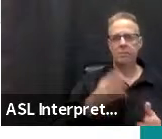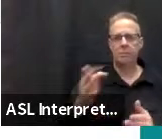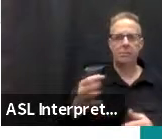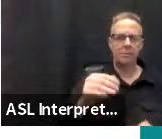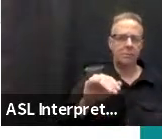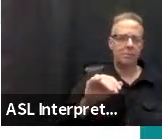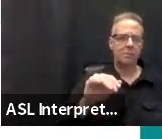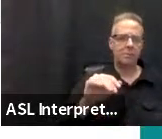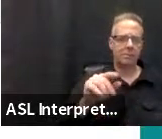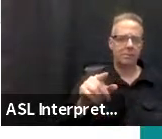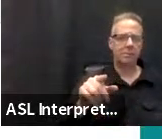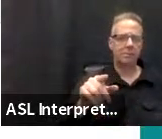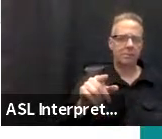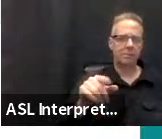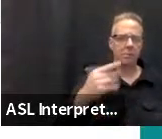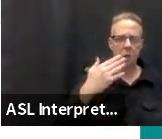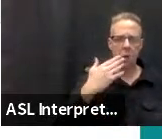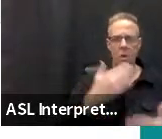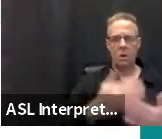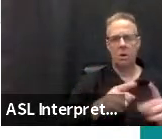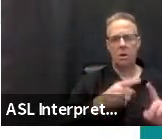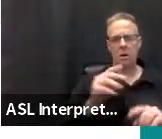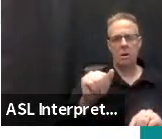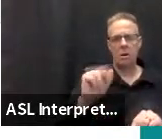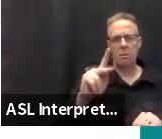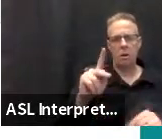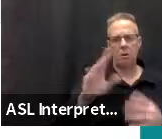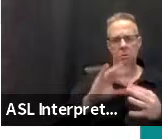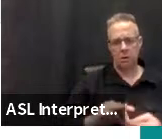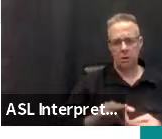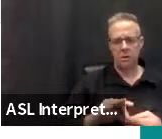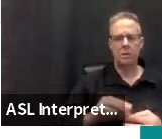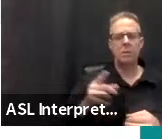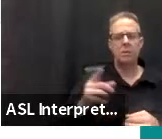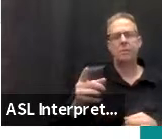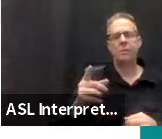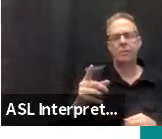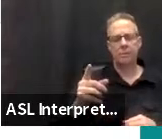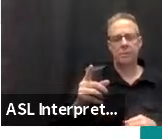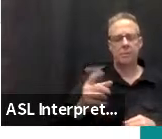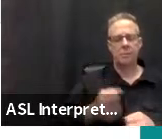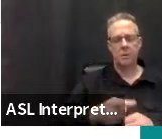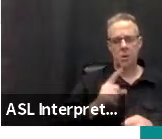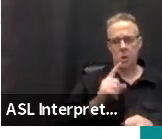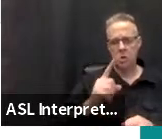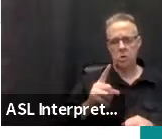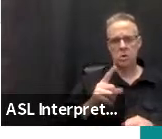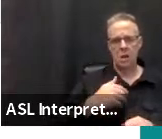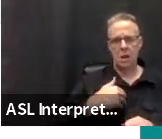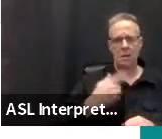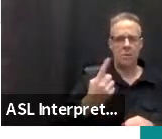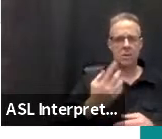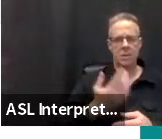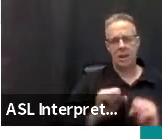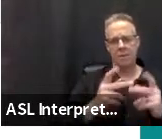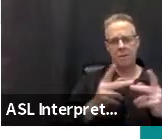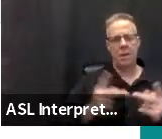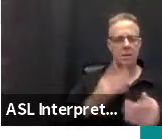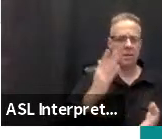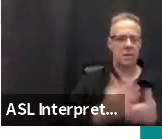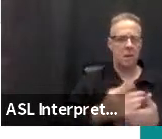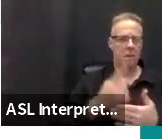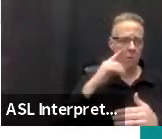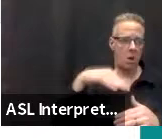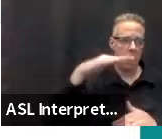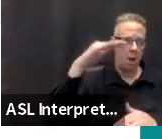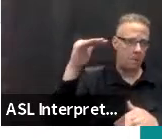the point that Mark brought up earlier about, you know, having a shared use path on the upper deck, right? And so while that might be better